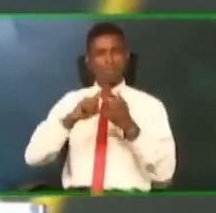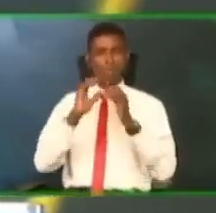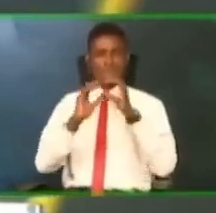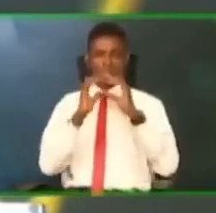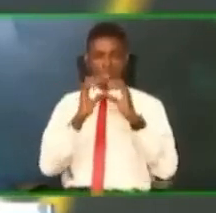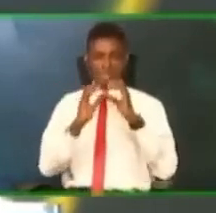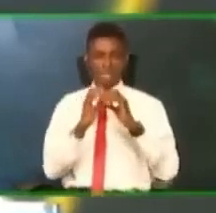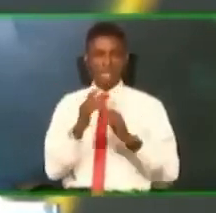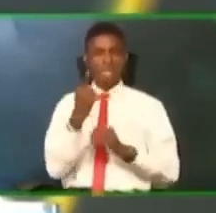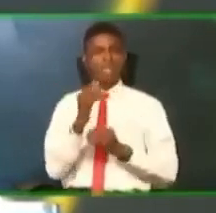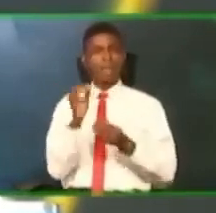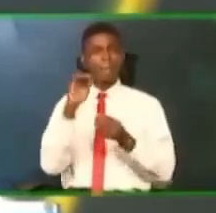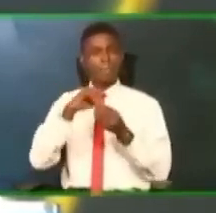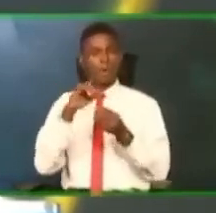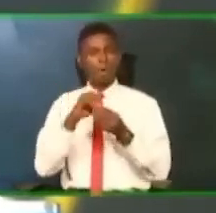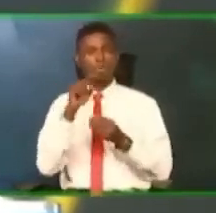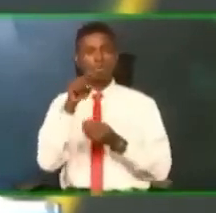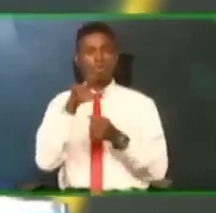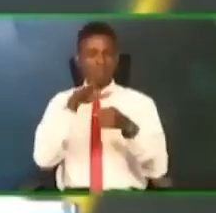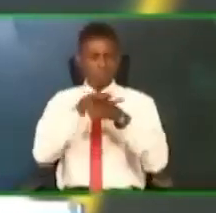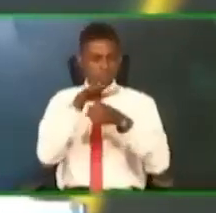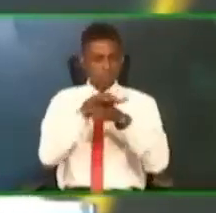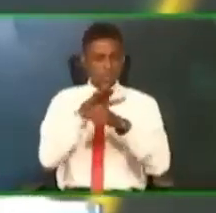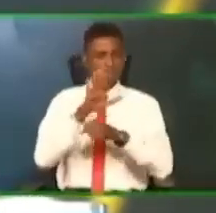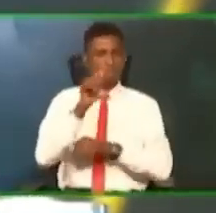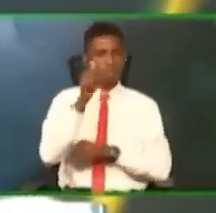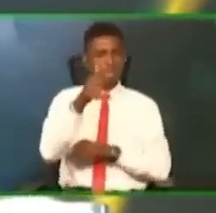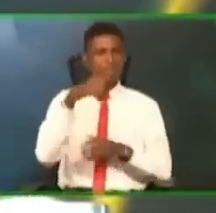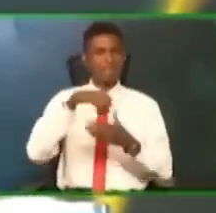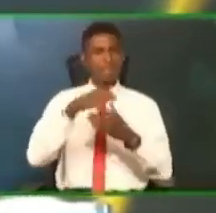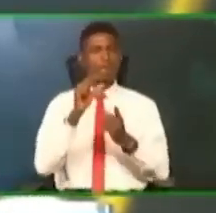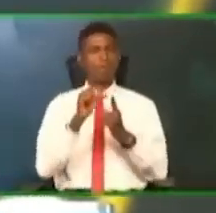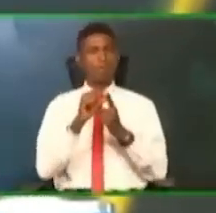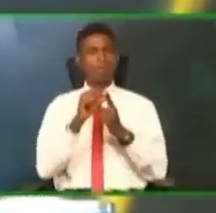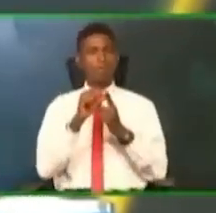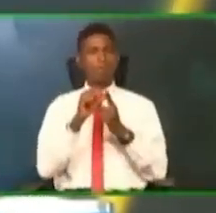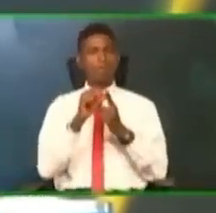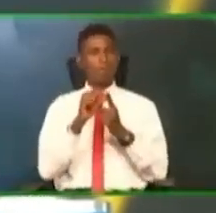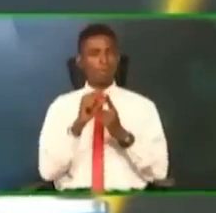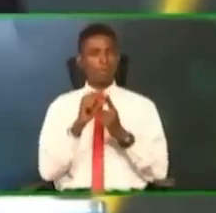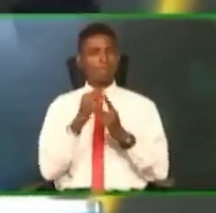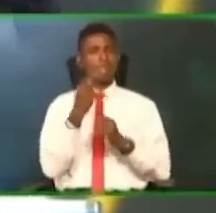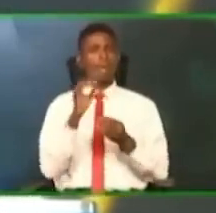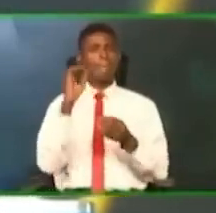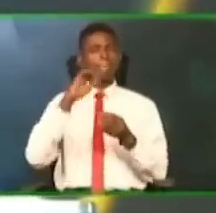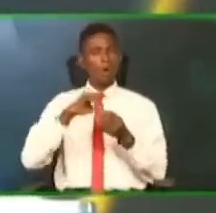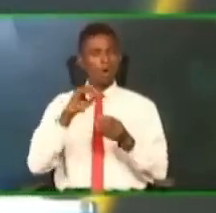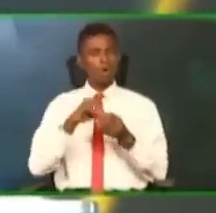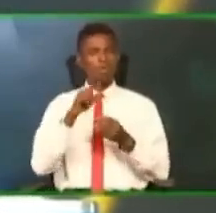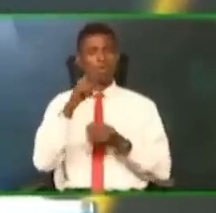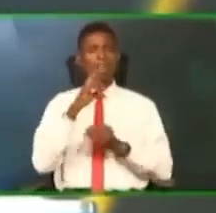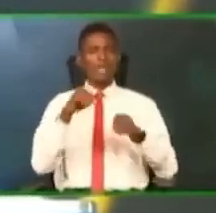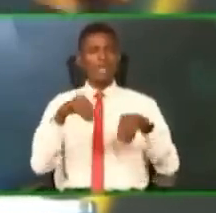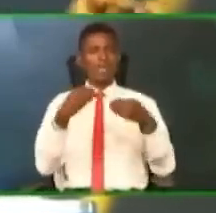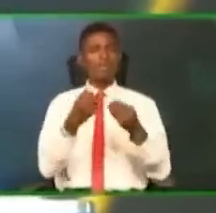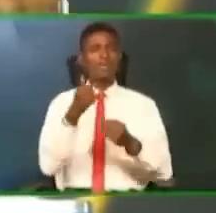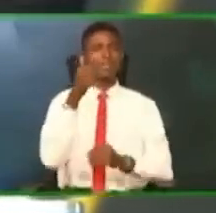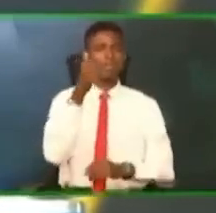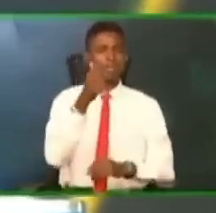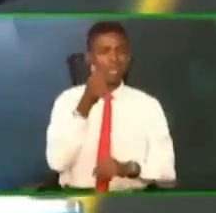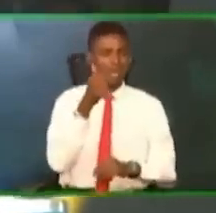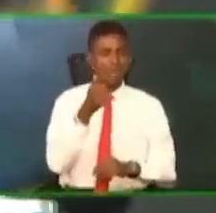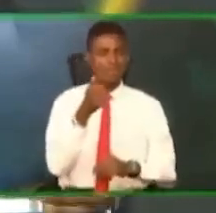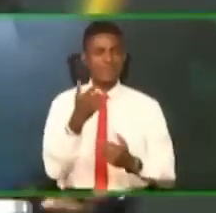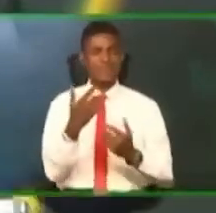you immerse yourself in the word, the more you are giving your mind healthy scriptural tools with which